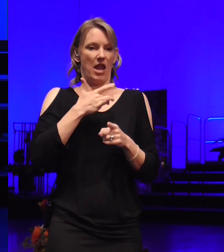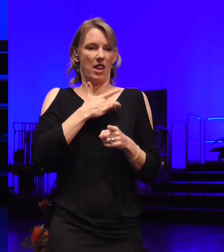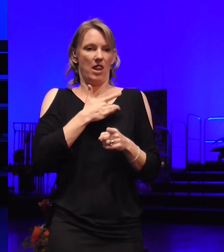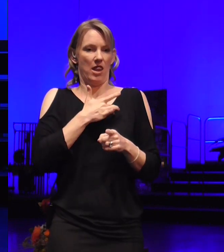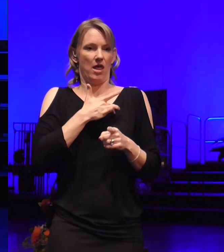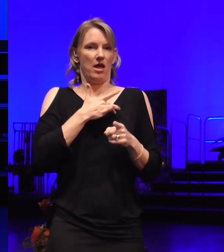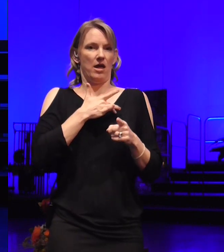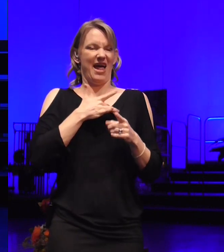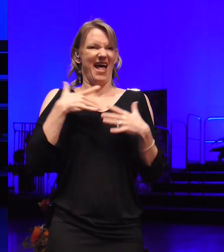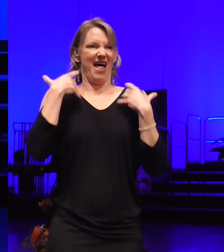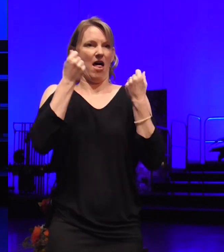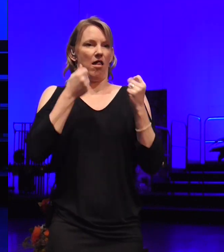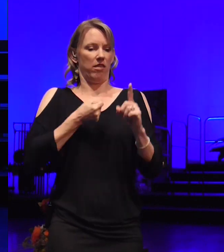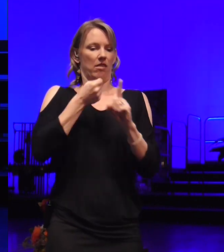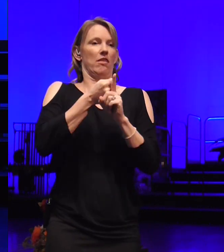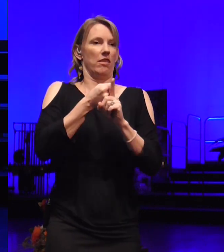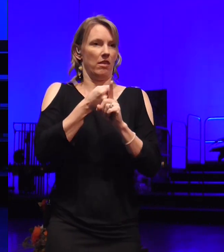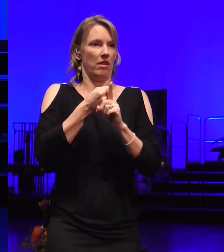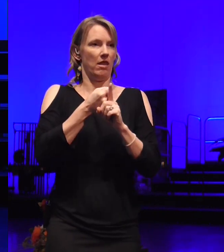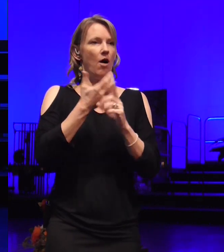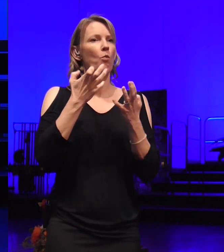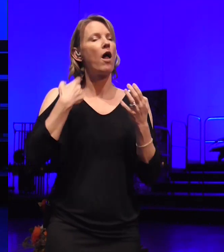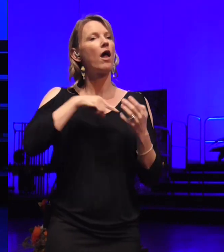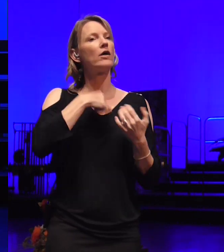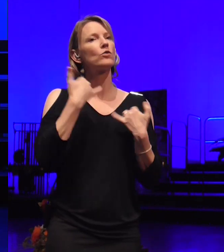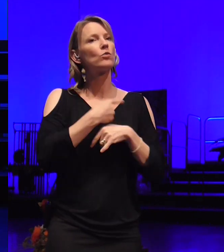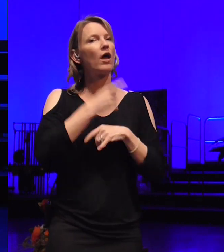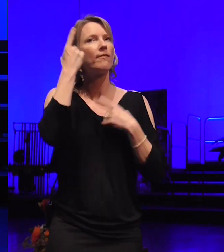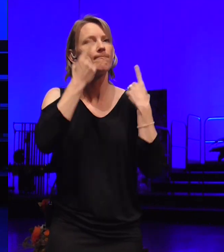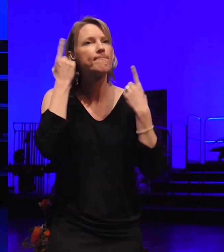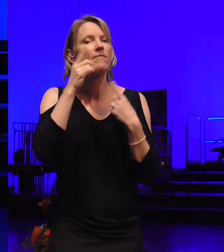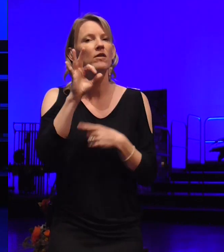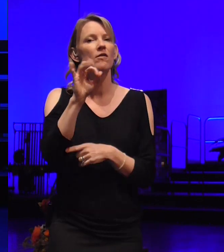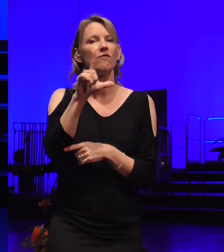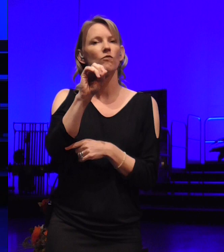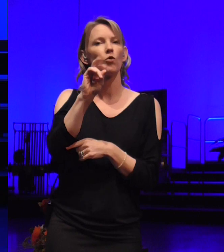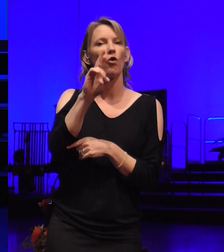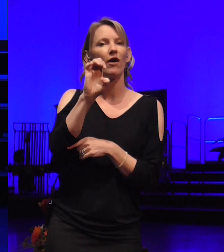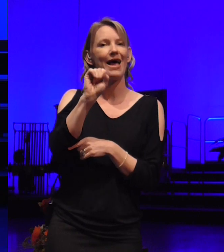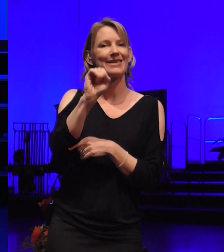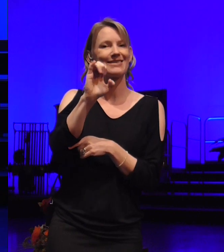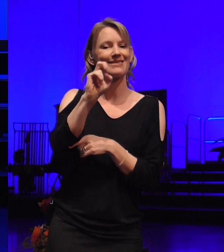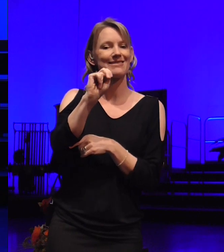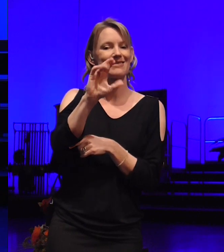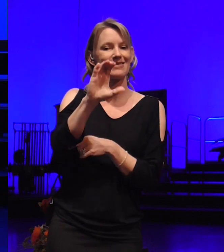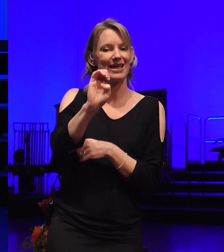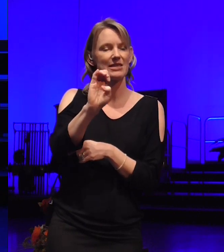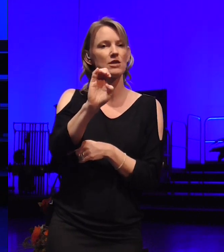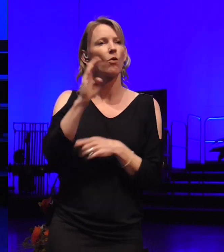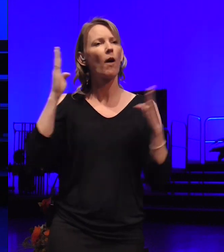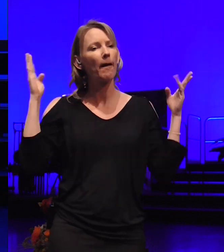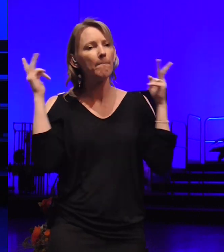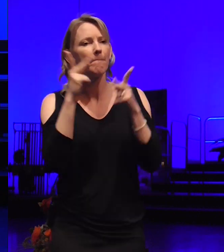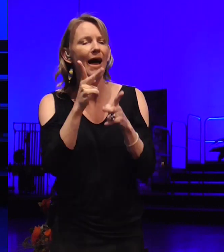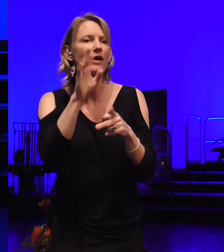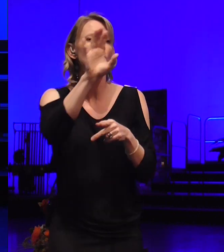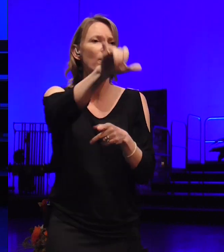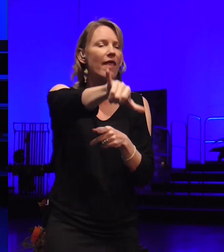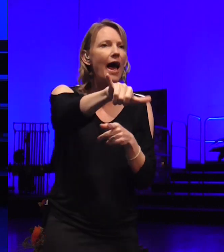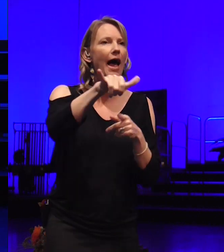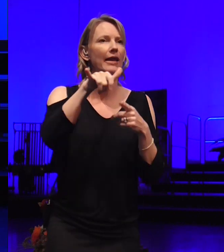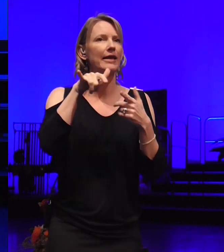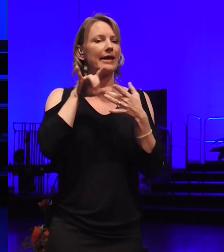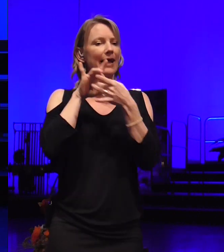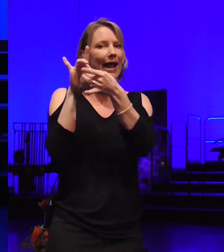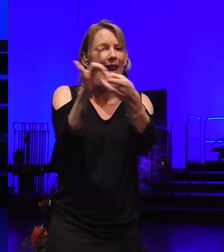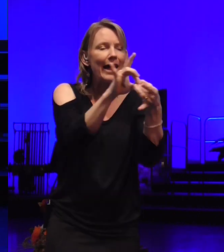today how Florescence, or returning again and again to expand